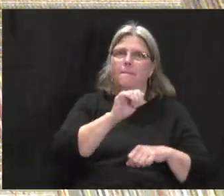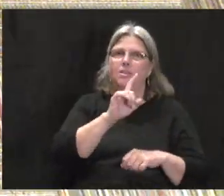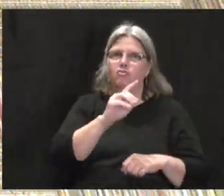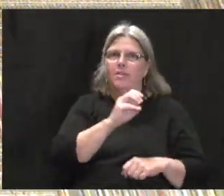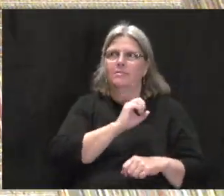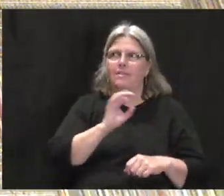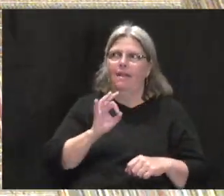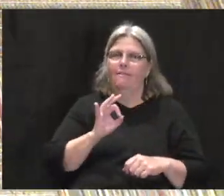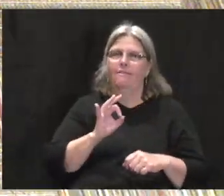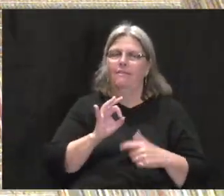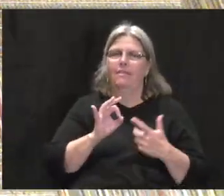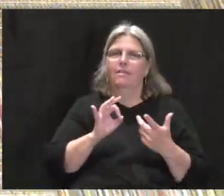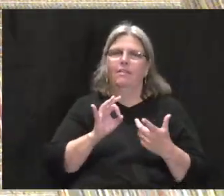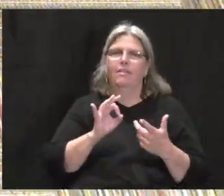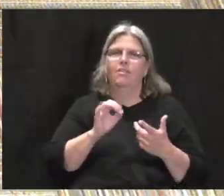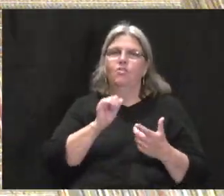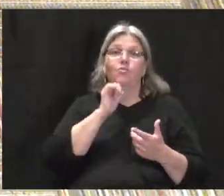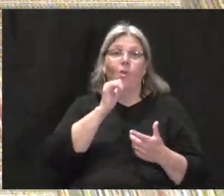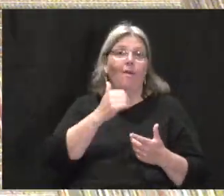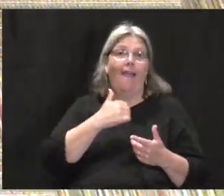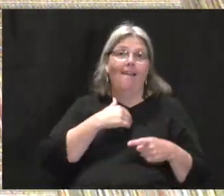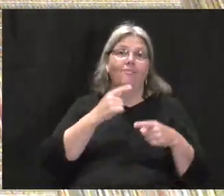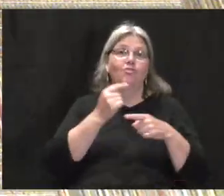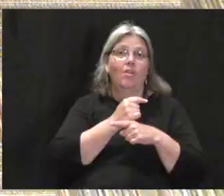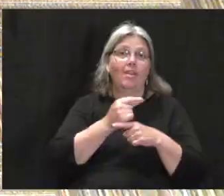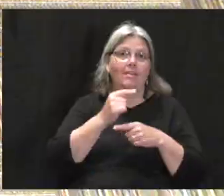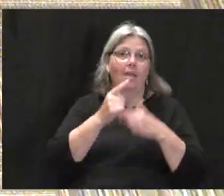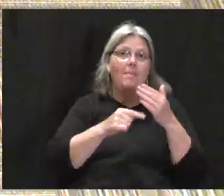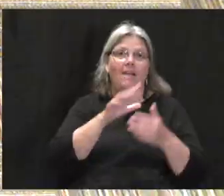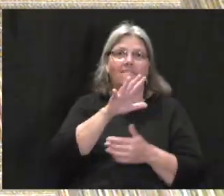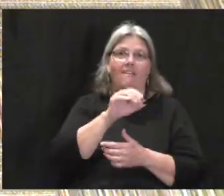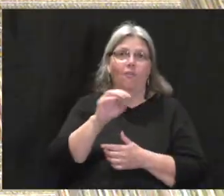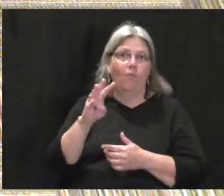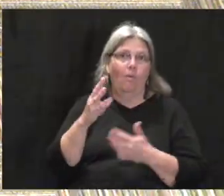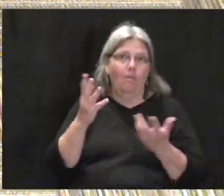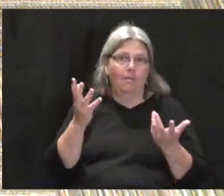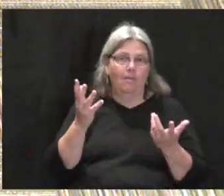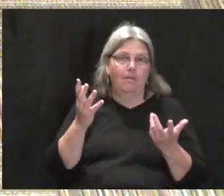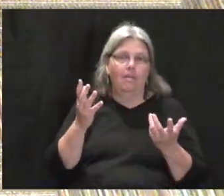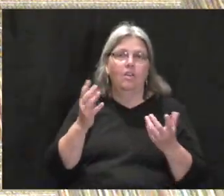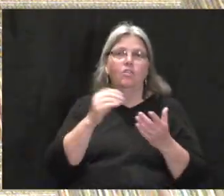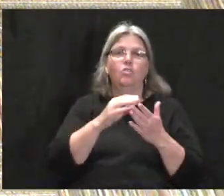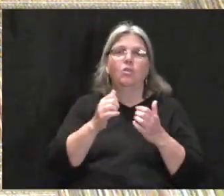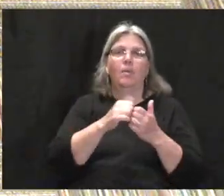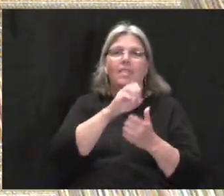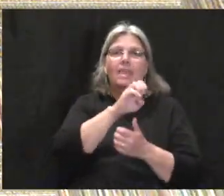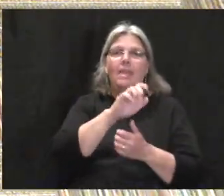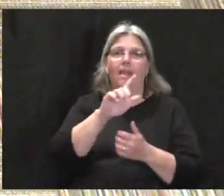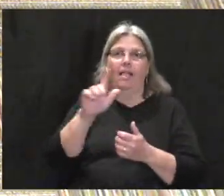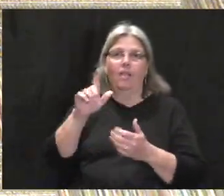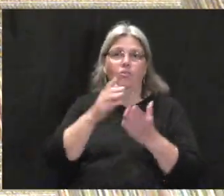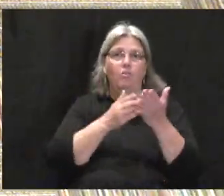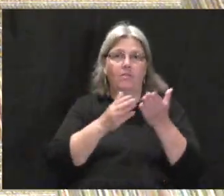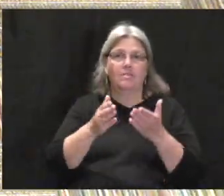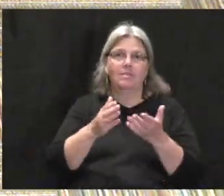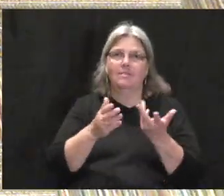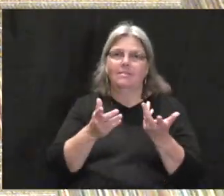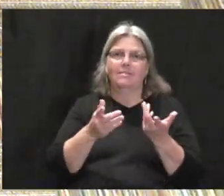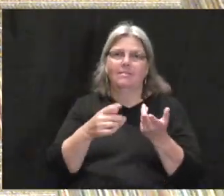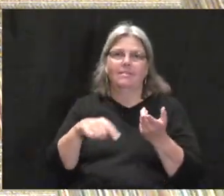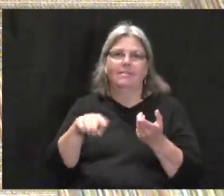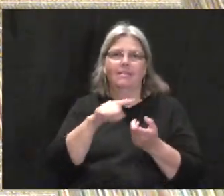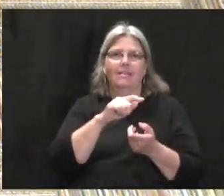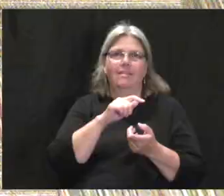speaking English well enough, teachers can't identify they actually have learning disabilities, so they're just put in a bucket with